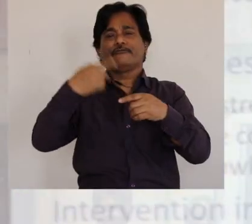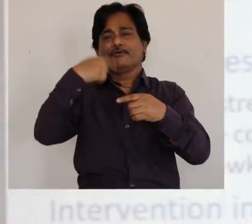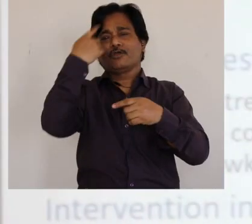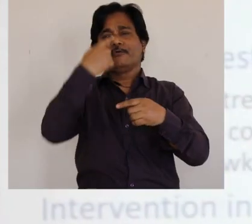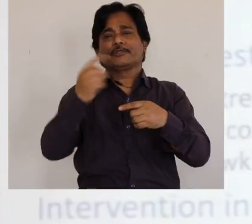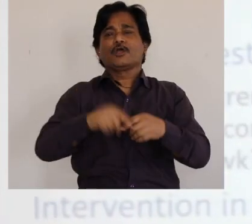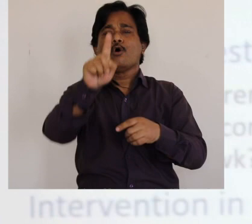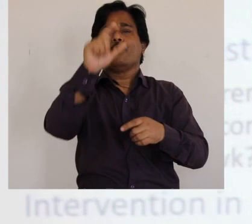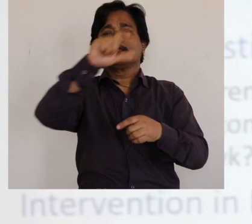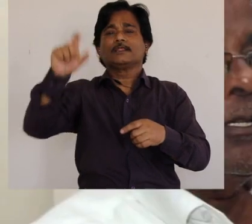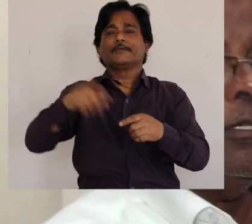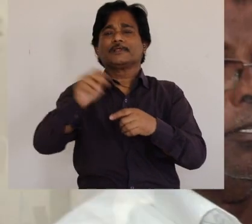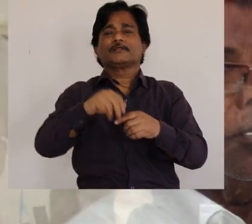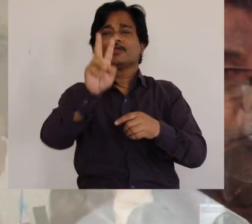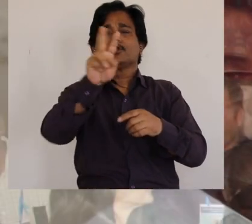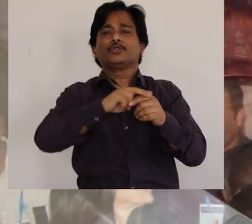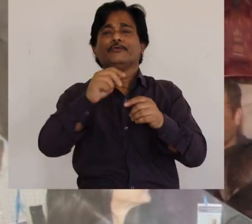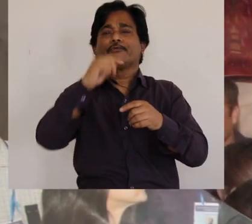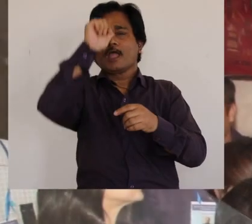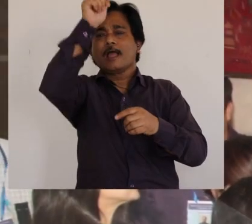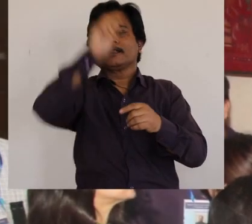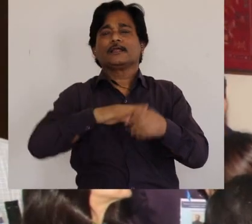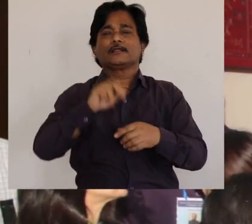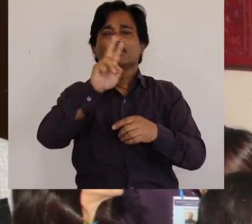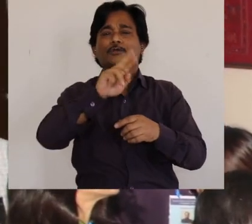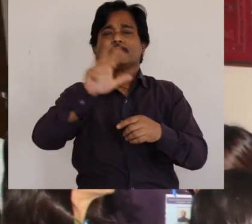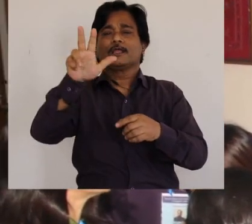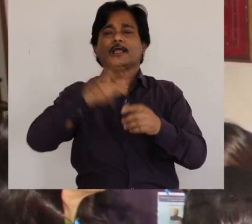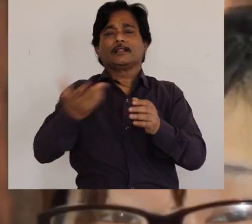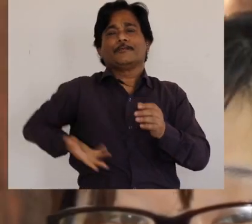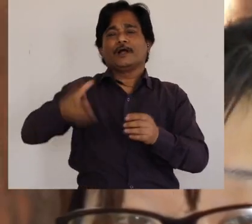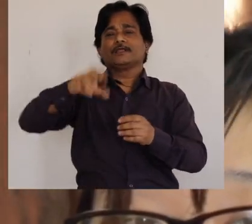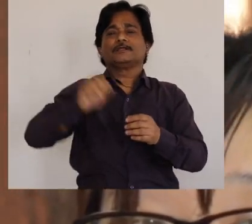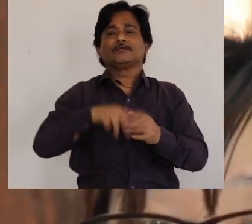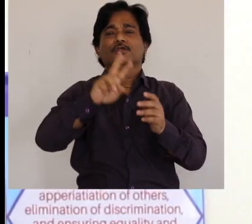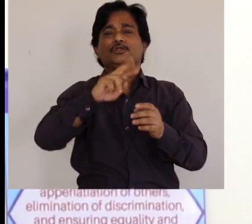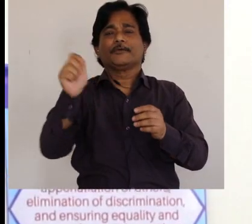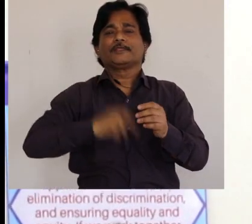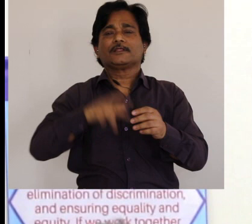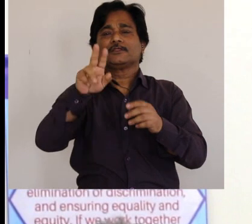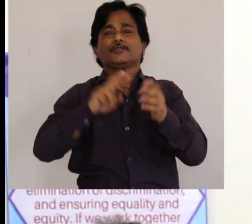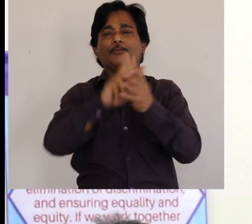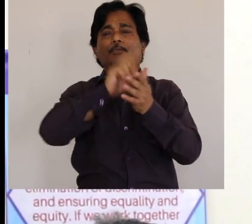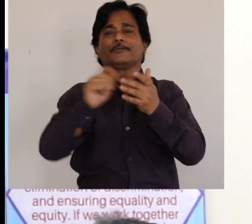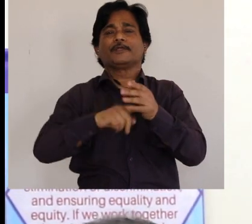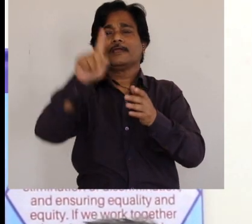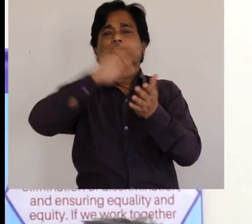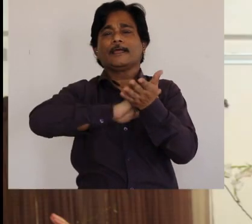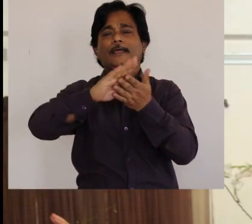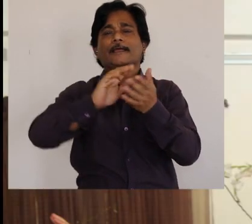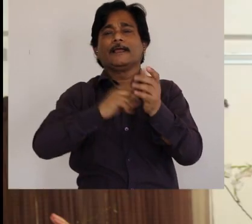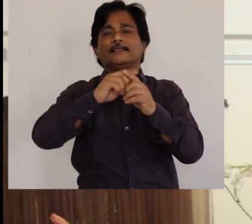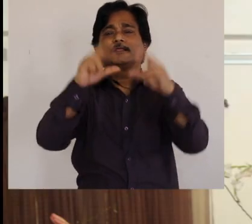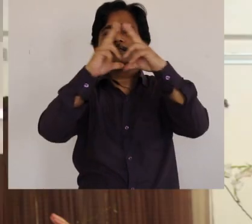1 participant from Nepal, 2 from India, and 28 from Bangladesh. 2 staff and 1 volunteer of AHI